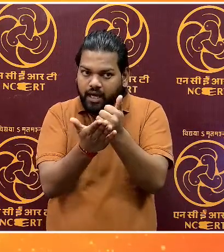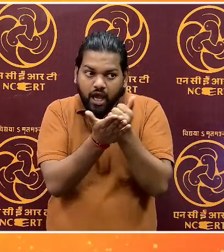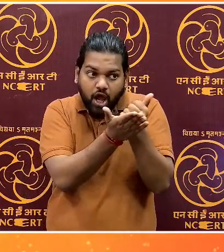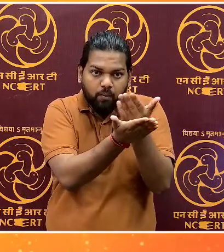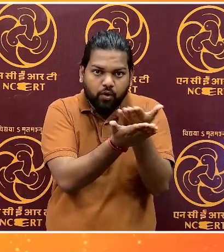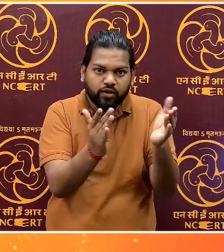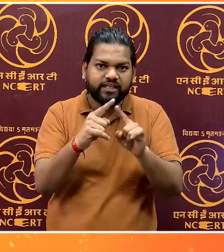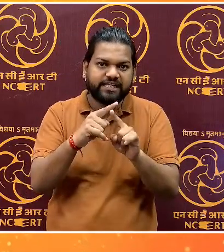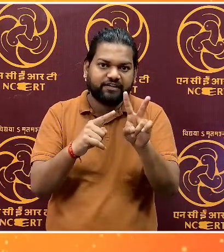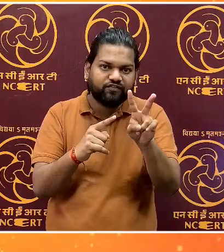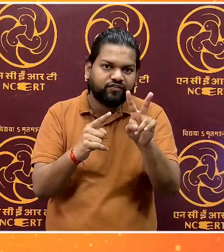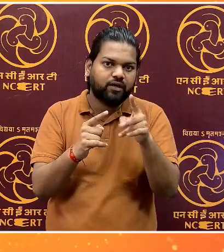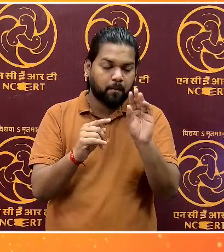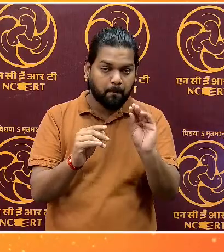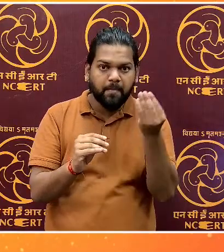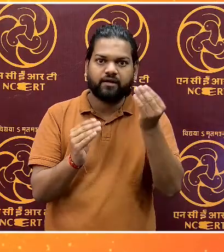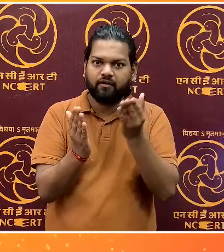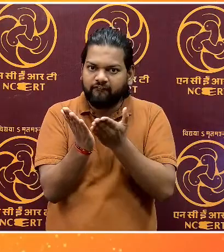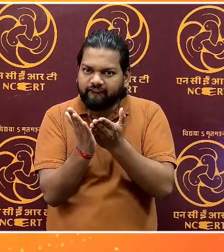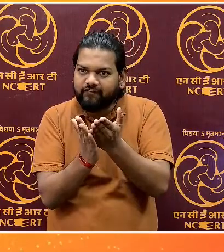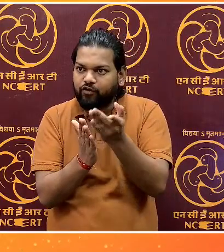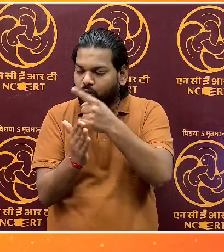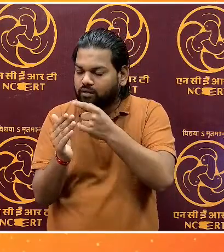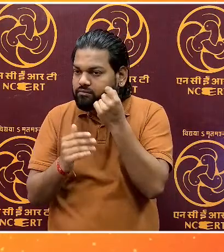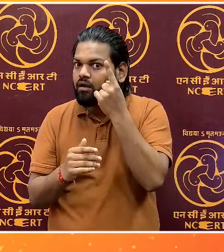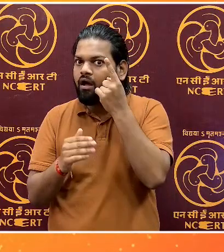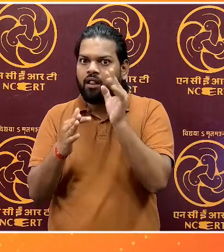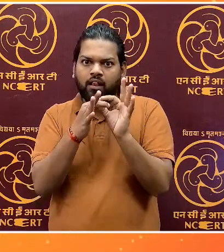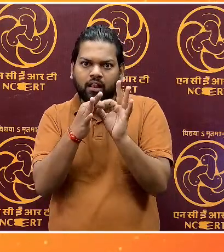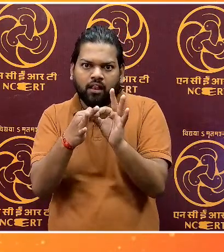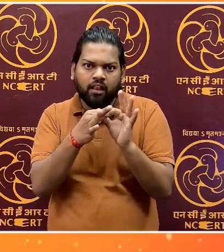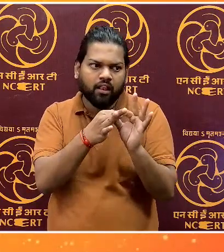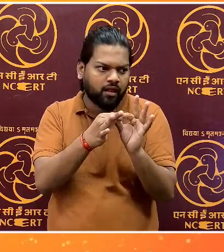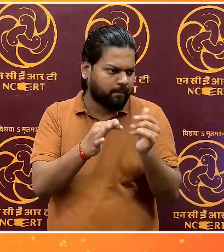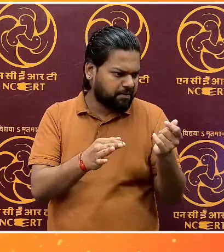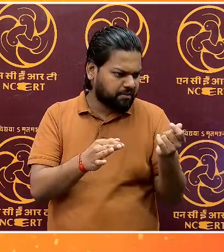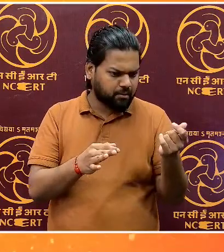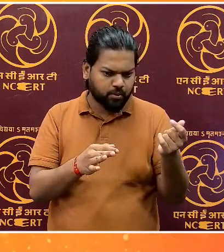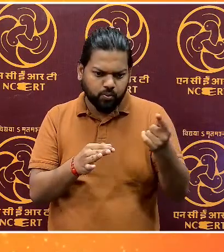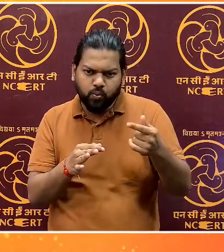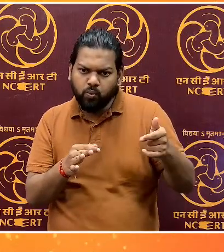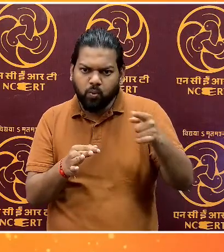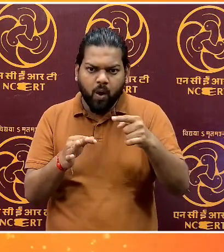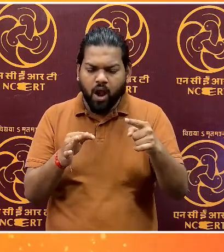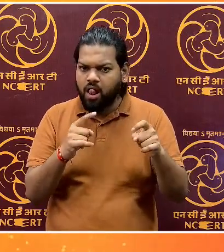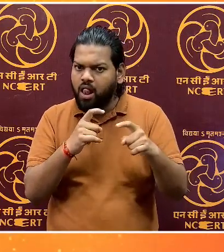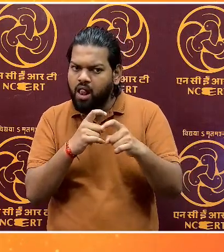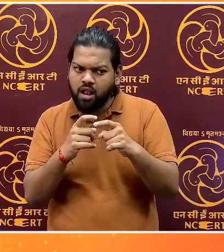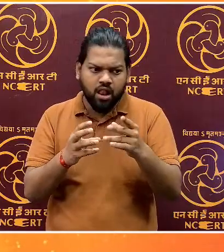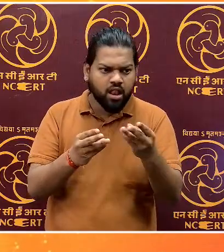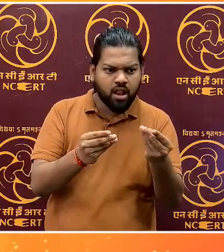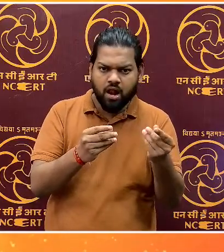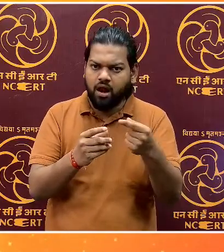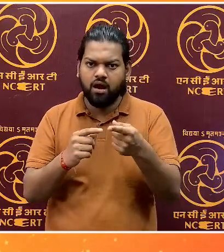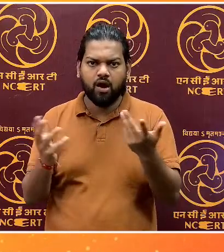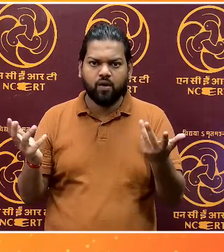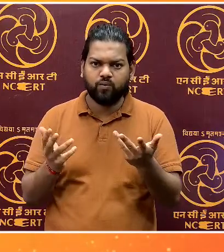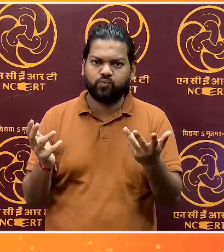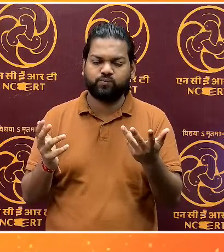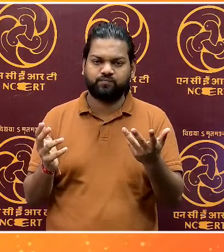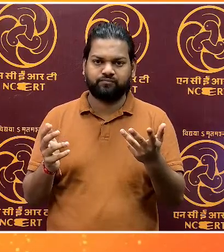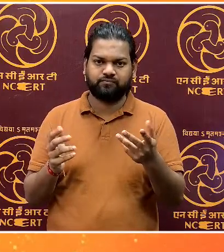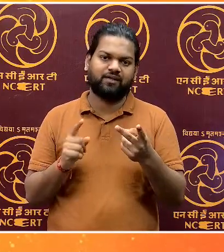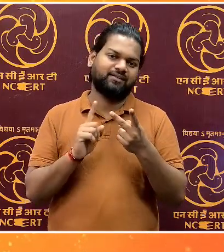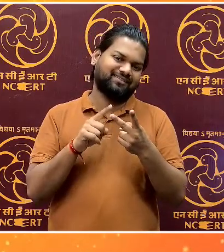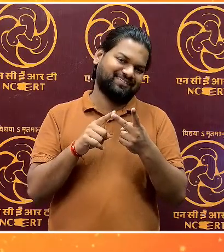the TVM in a better way, to understand the relationship among the various variables in a much comprehensive way. So the second segment is